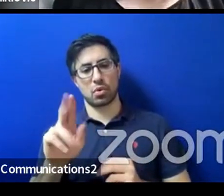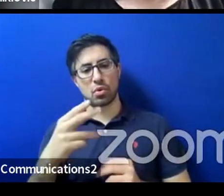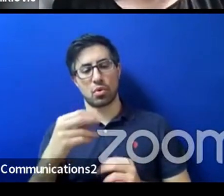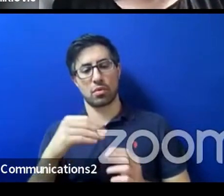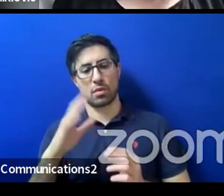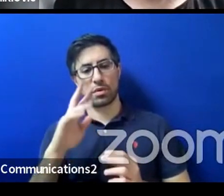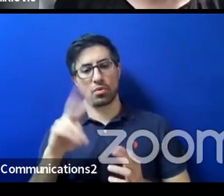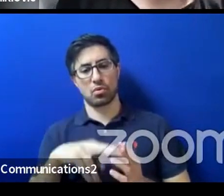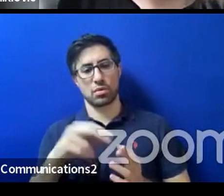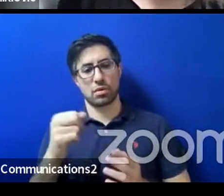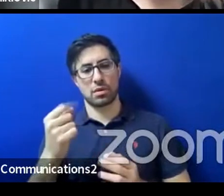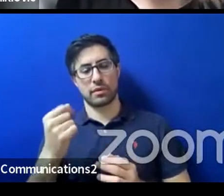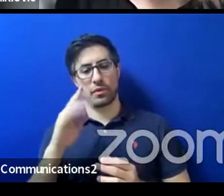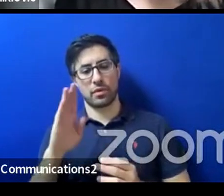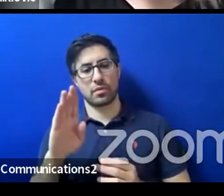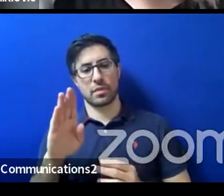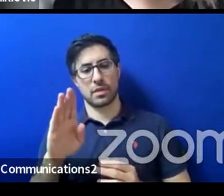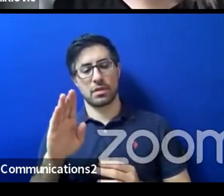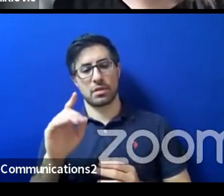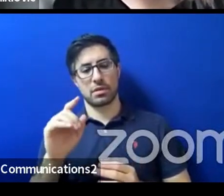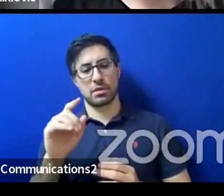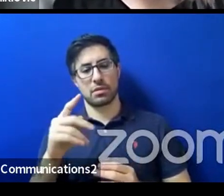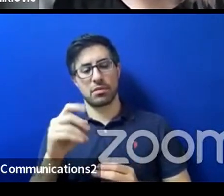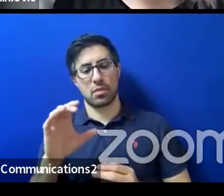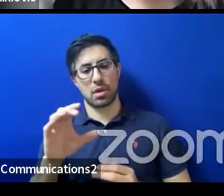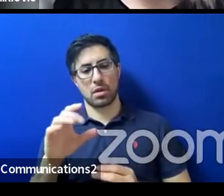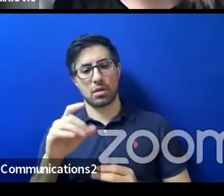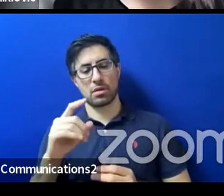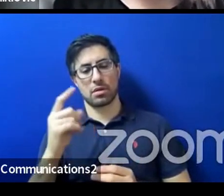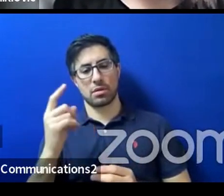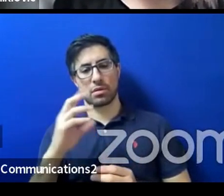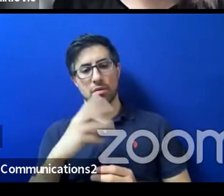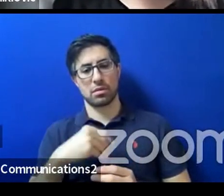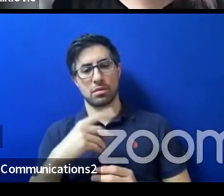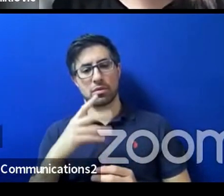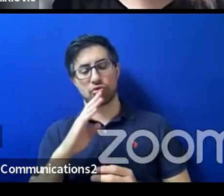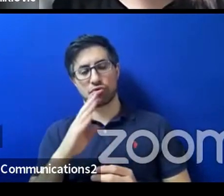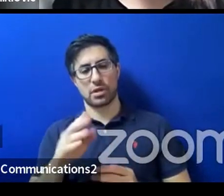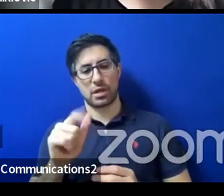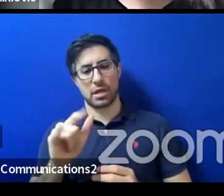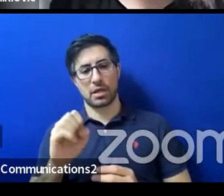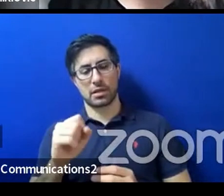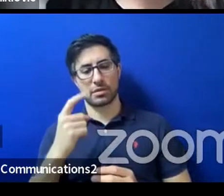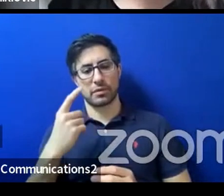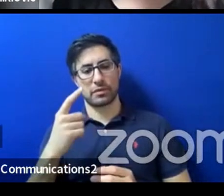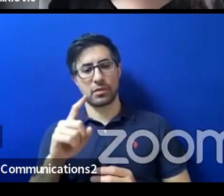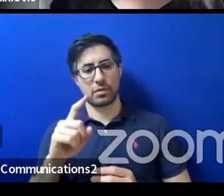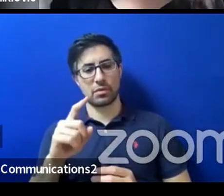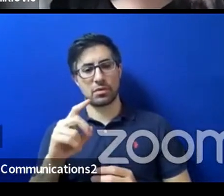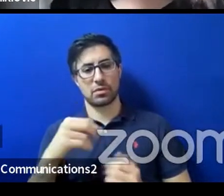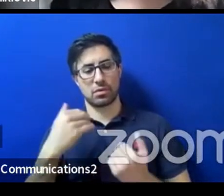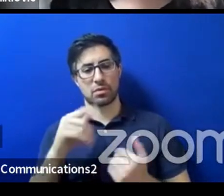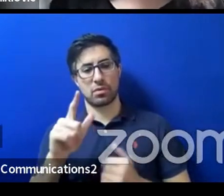QT BIPOC SA, so queer, trans, Black, Indigenous people, color, straight allies. For youth 29 and